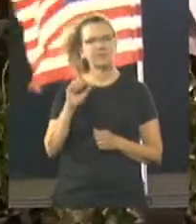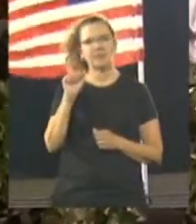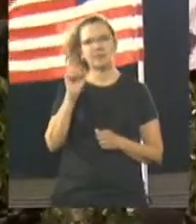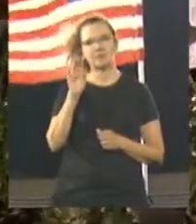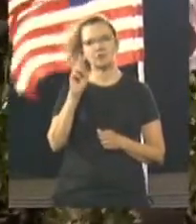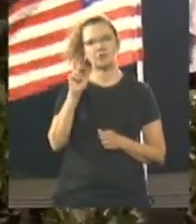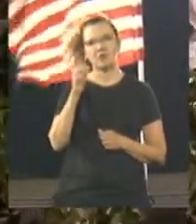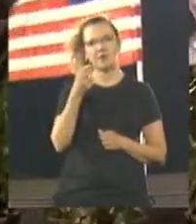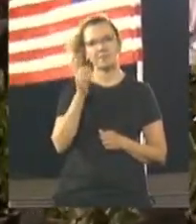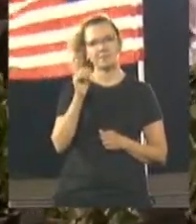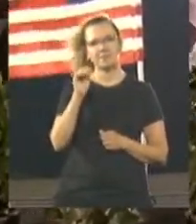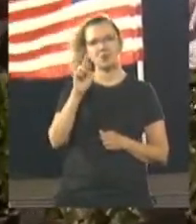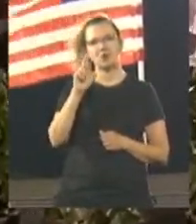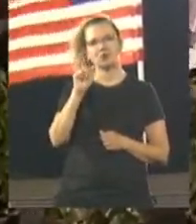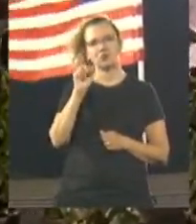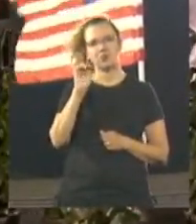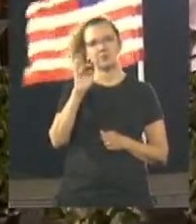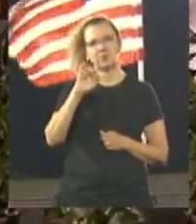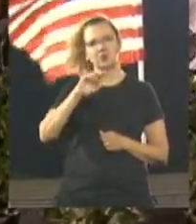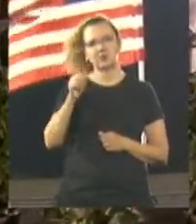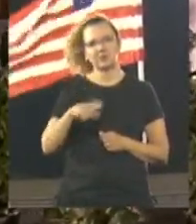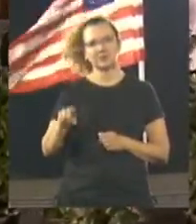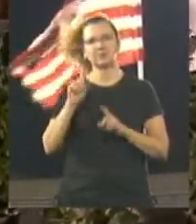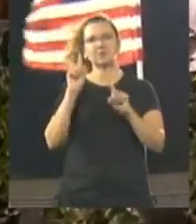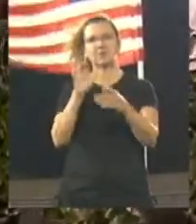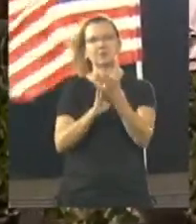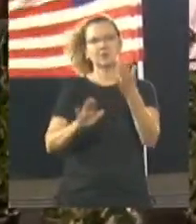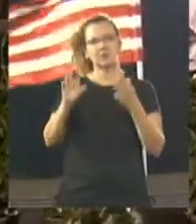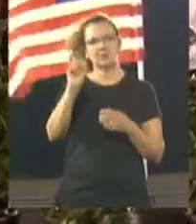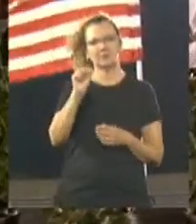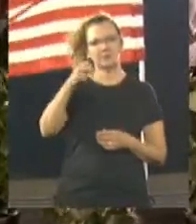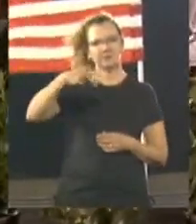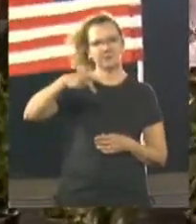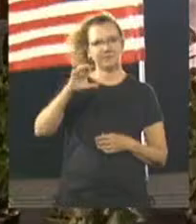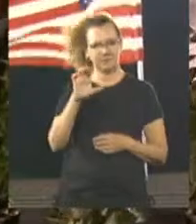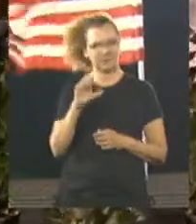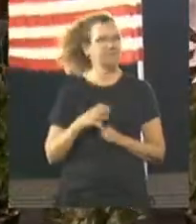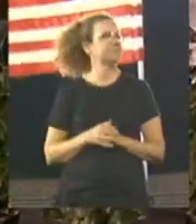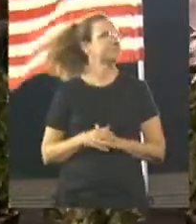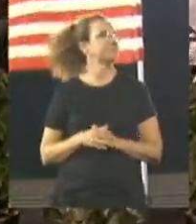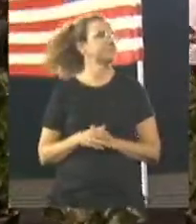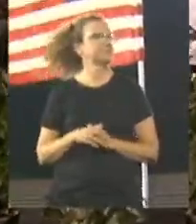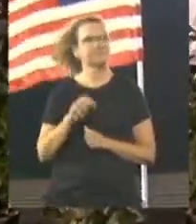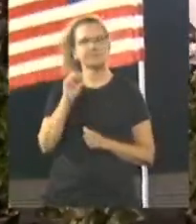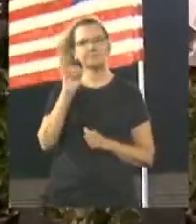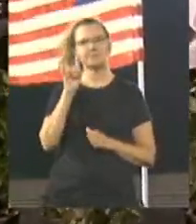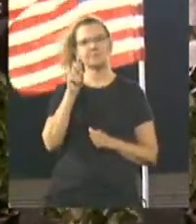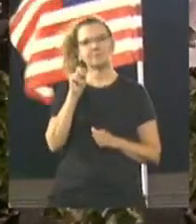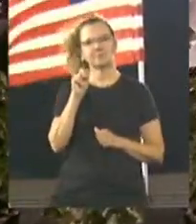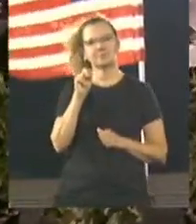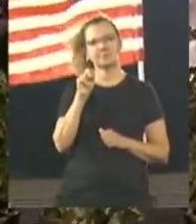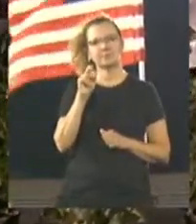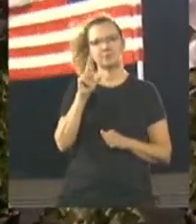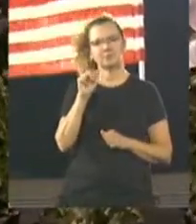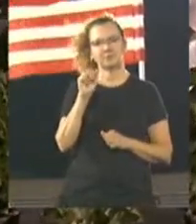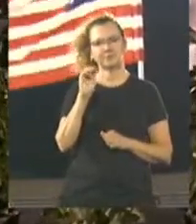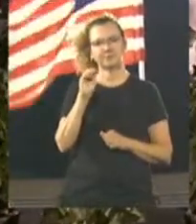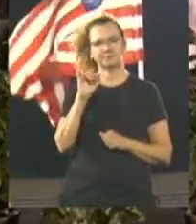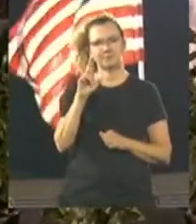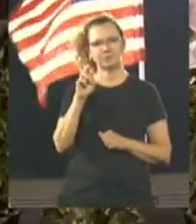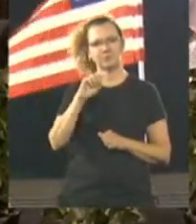Abraham Ramirez will be attending St. Philip's College. Aiden Renee